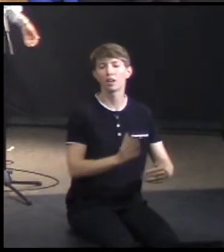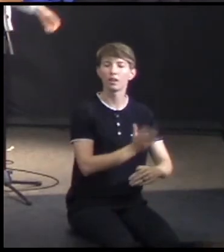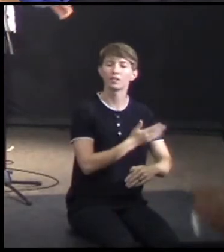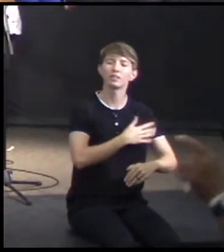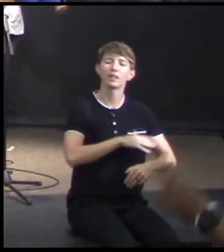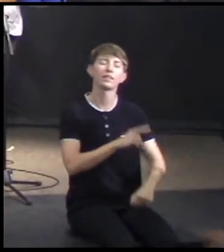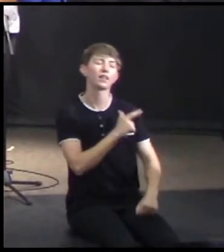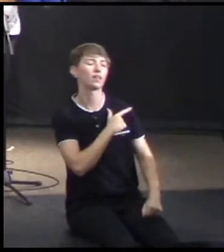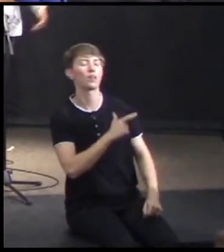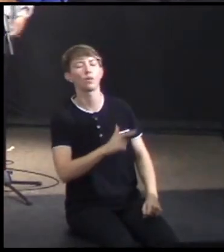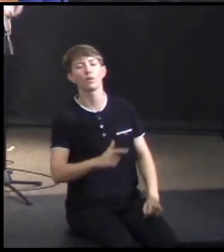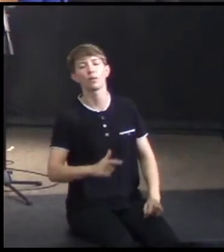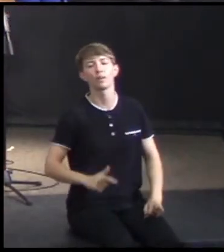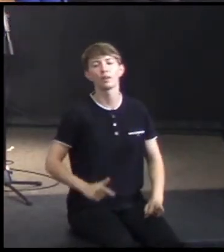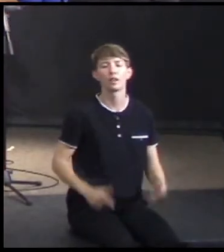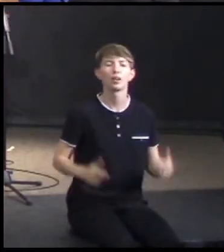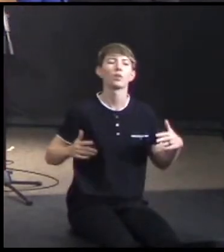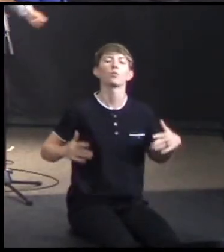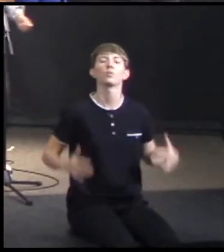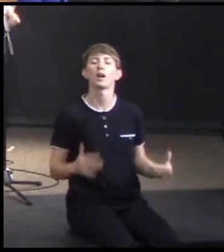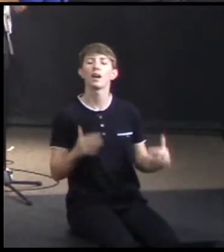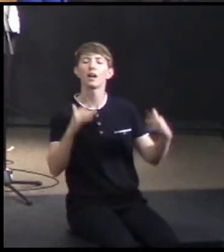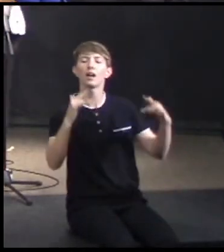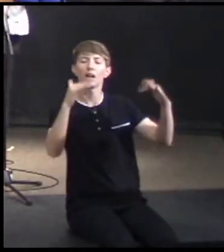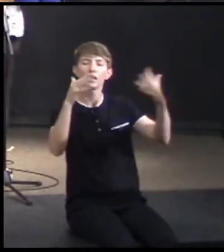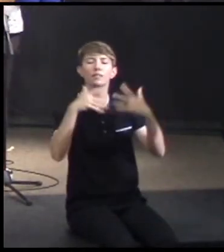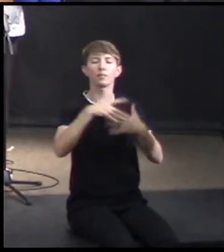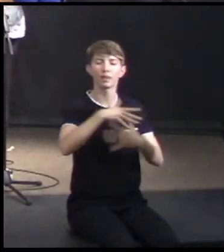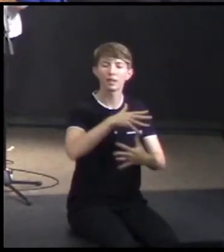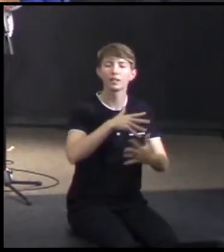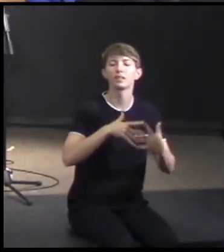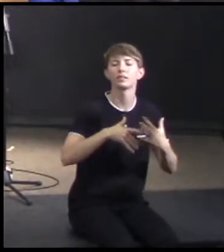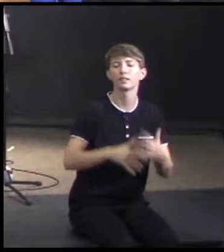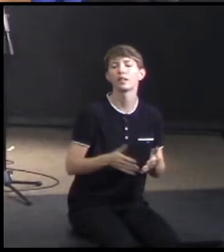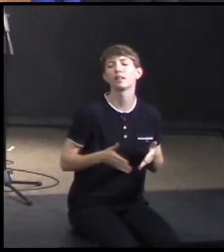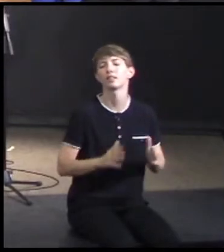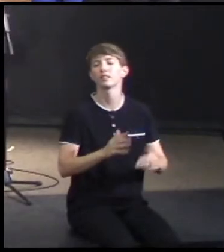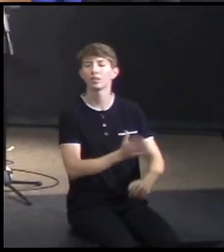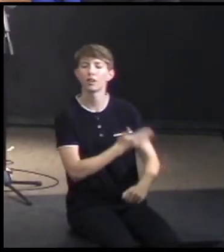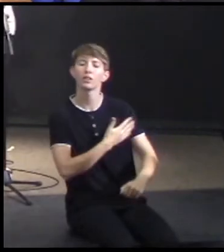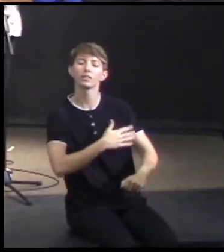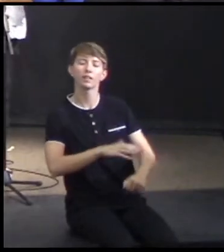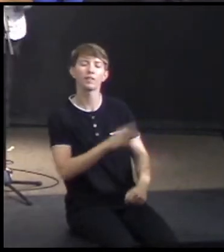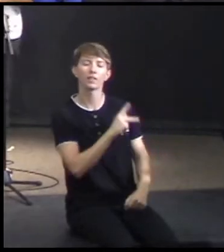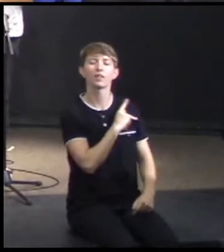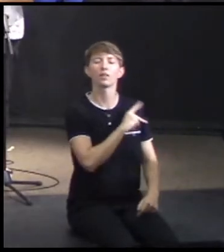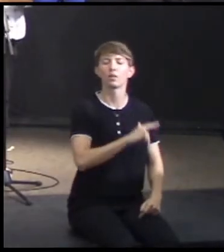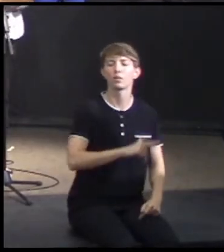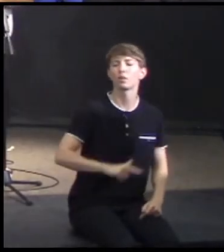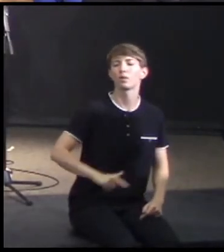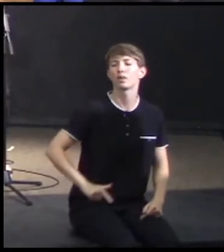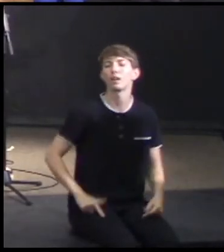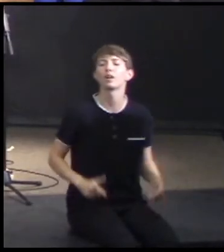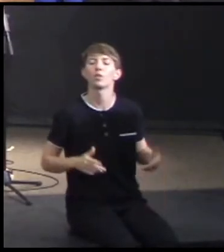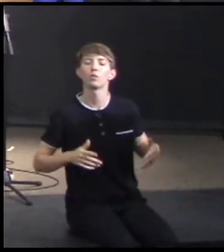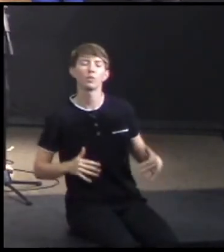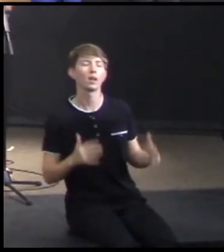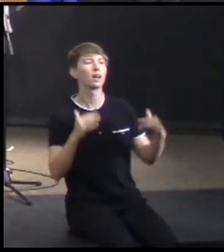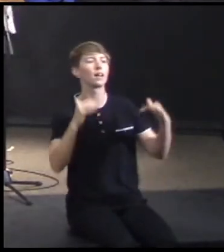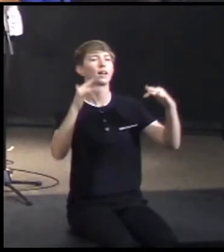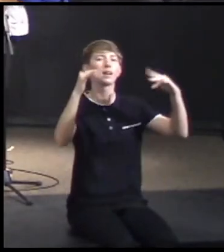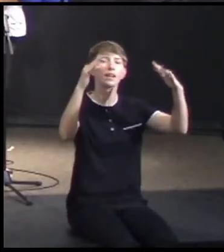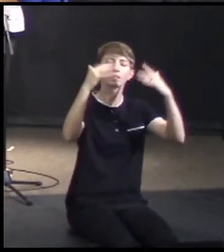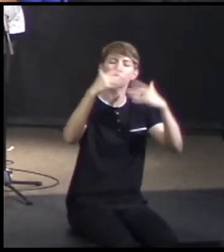Let the songs of the Lord rise. Let them rise. Let the songs of the Lord let it